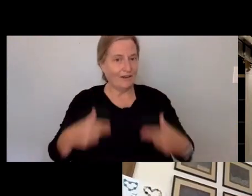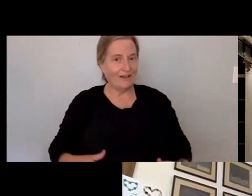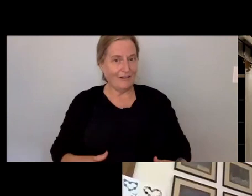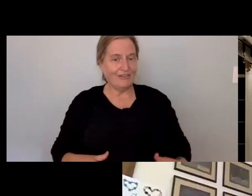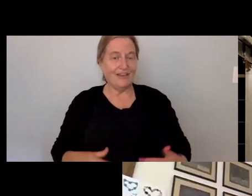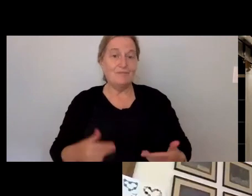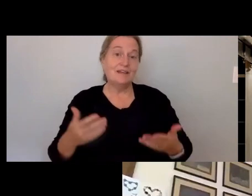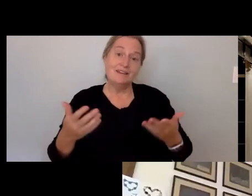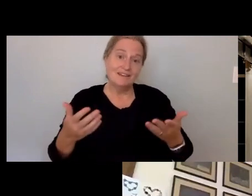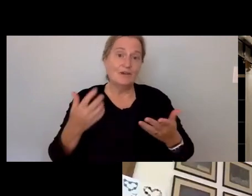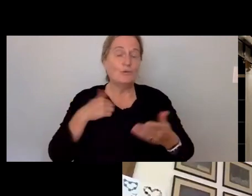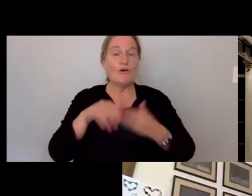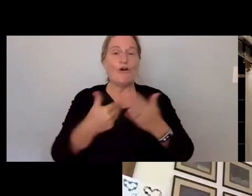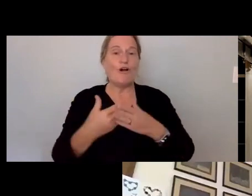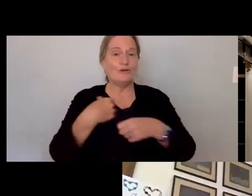bit harder